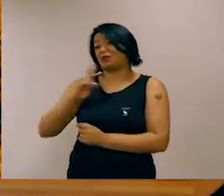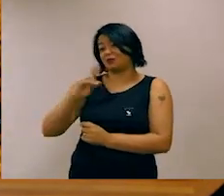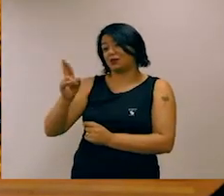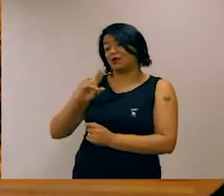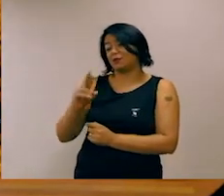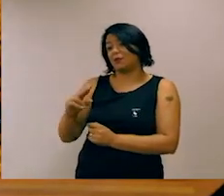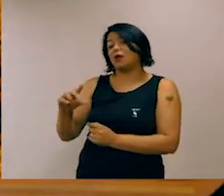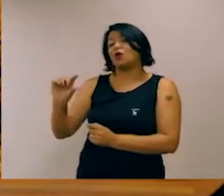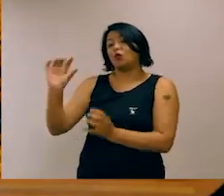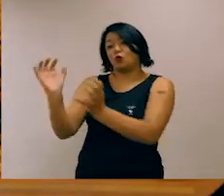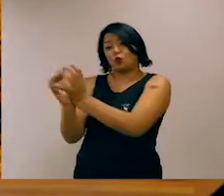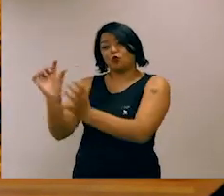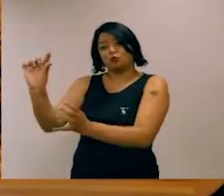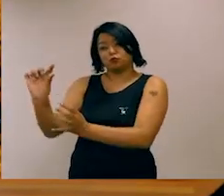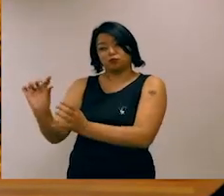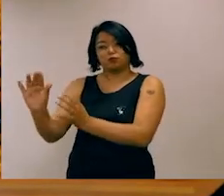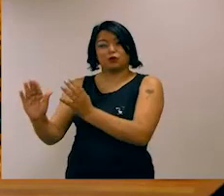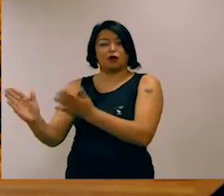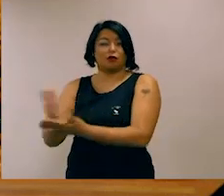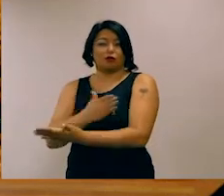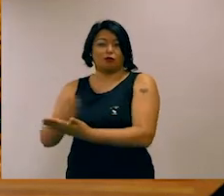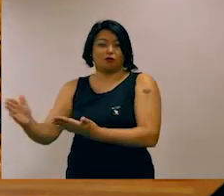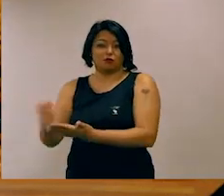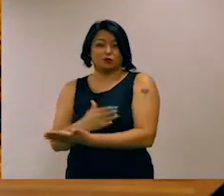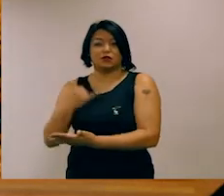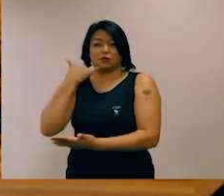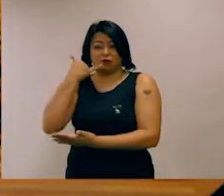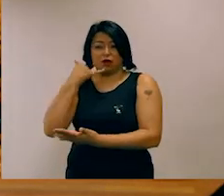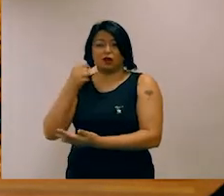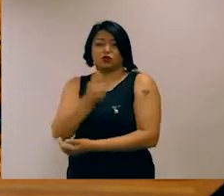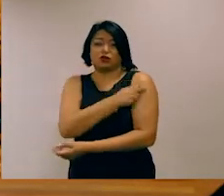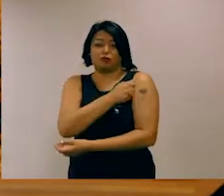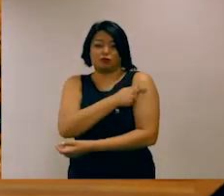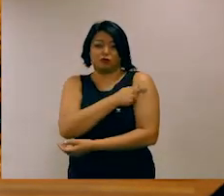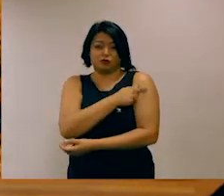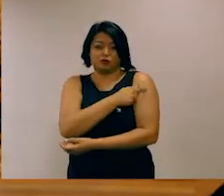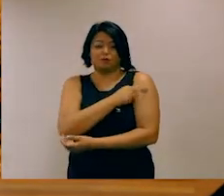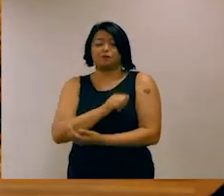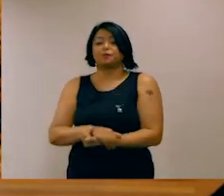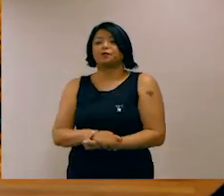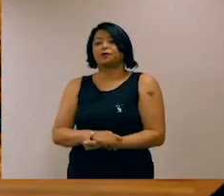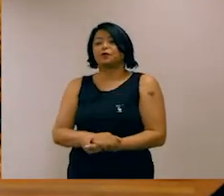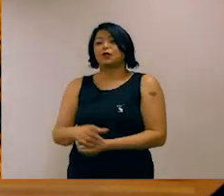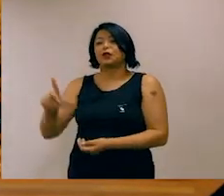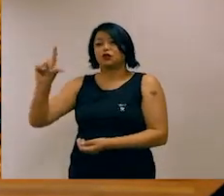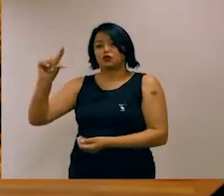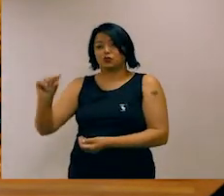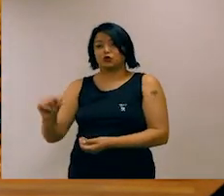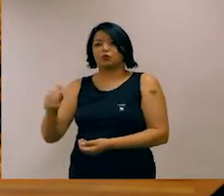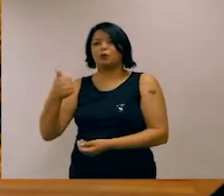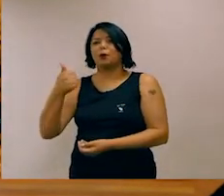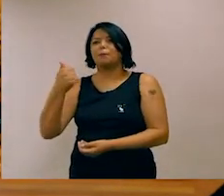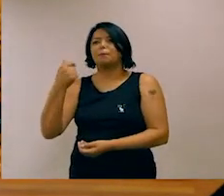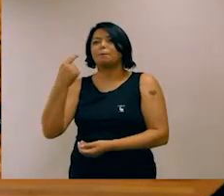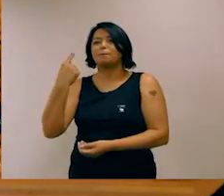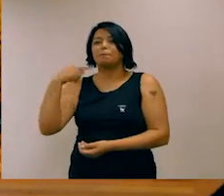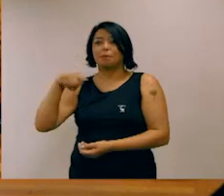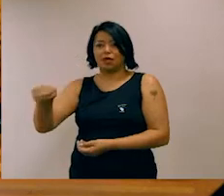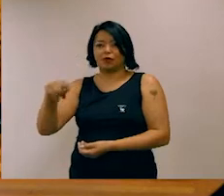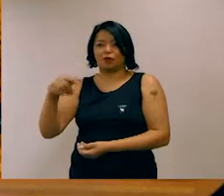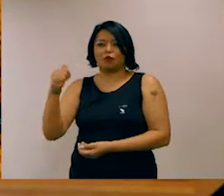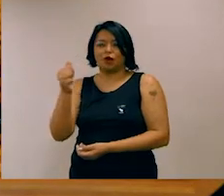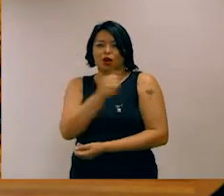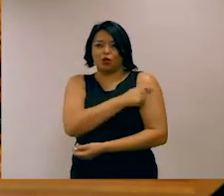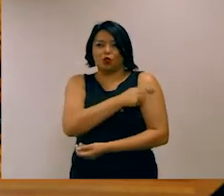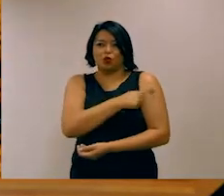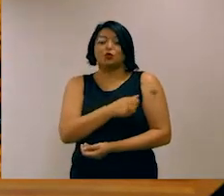but then the final stage was only 1,000 students. And we still saw an increase with the group that was assigned